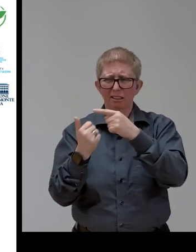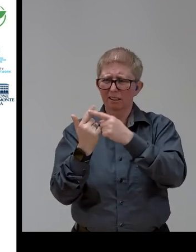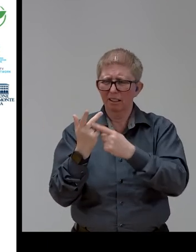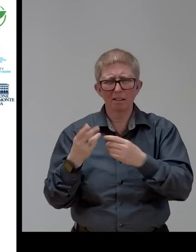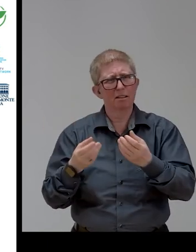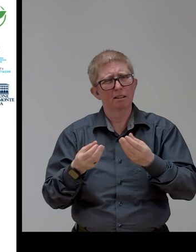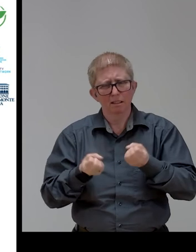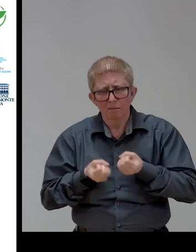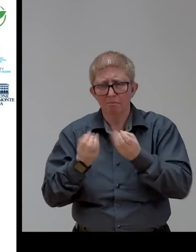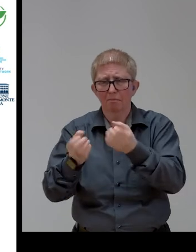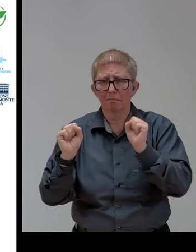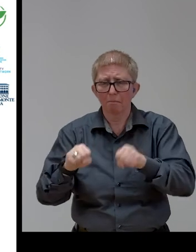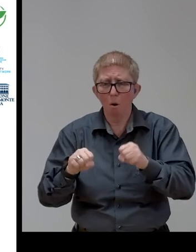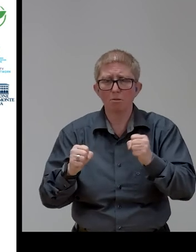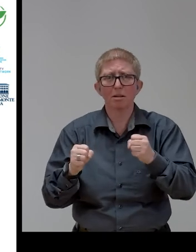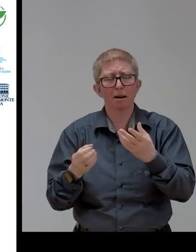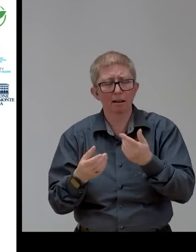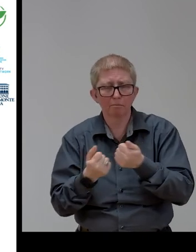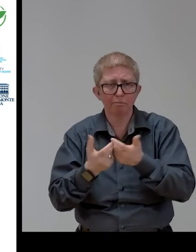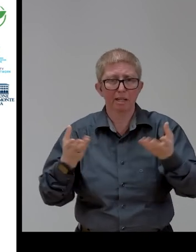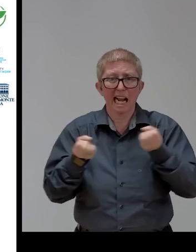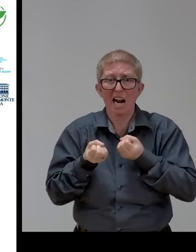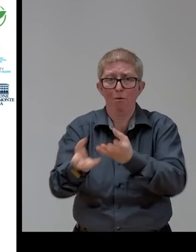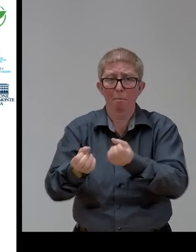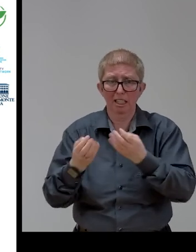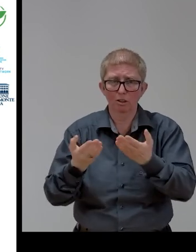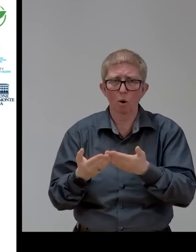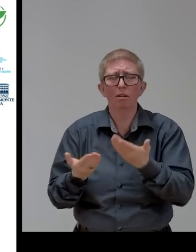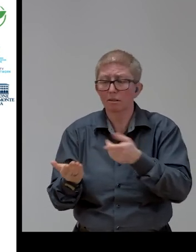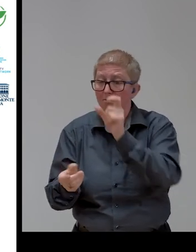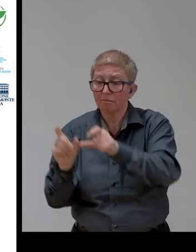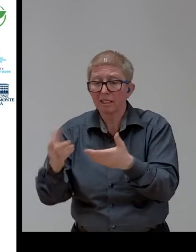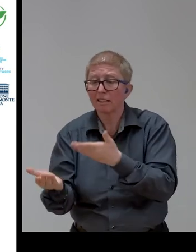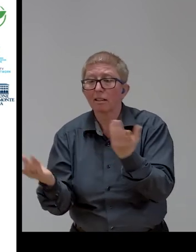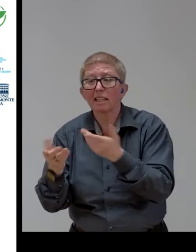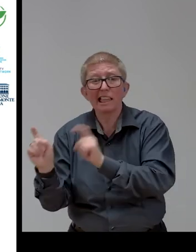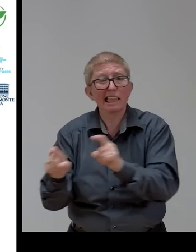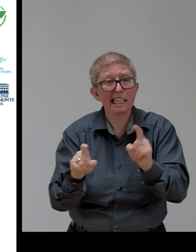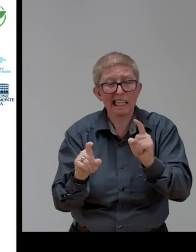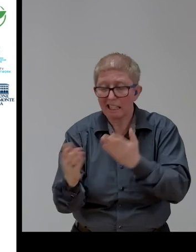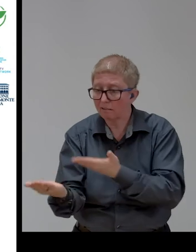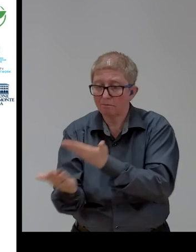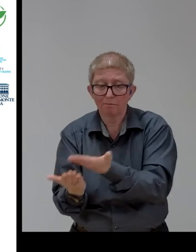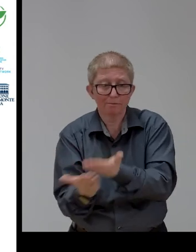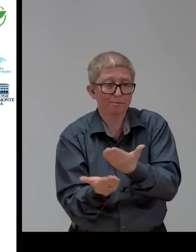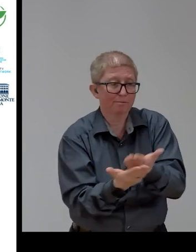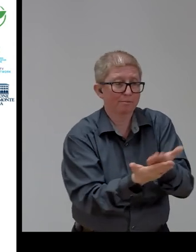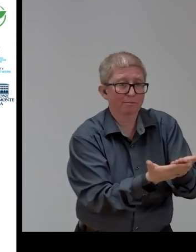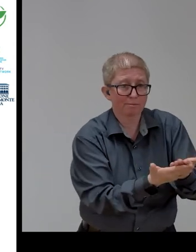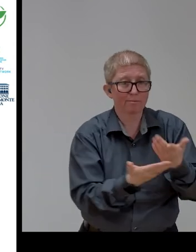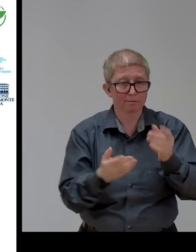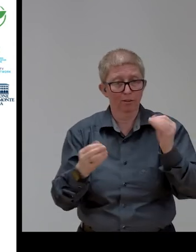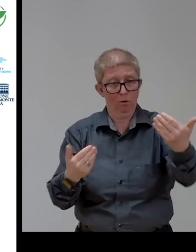can to encounter the needs of your guest. And if we can move at next